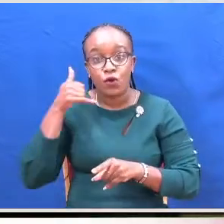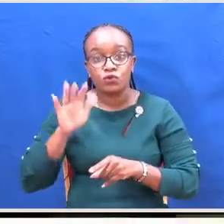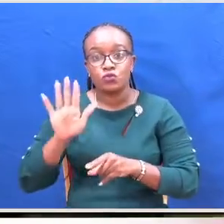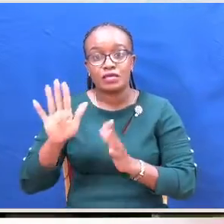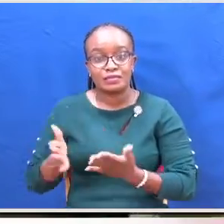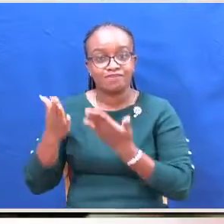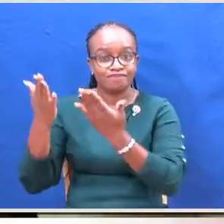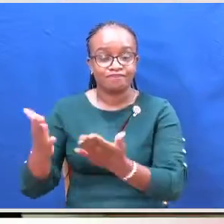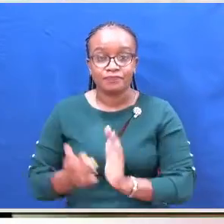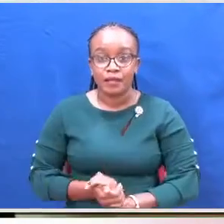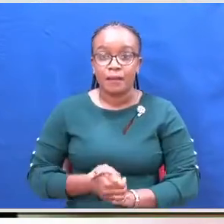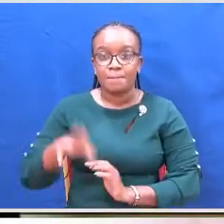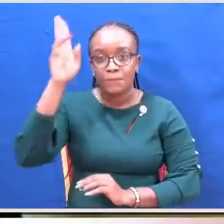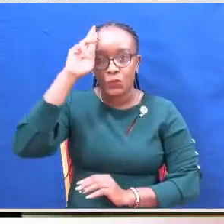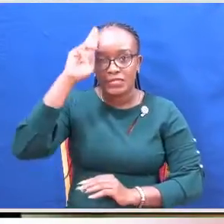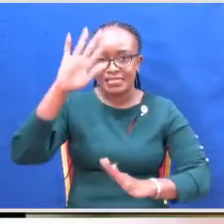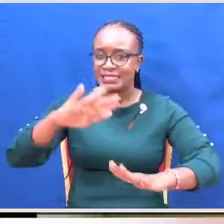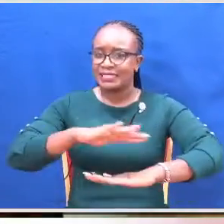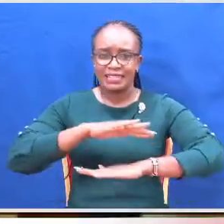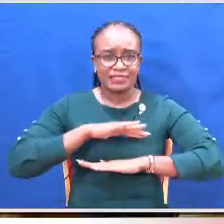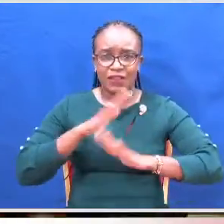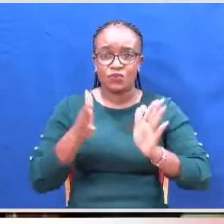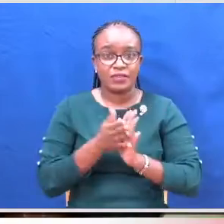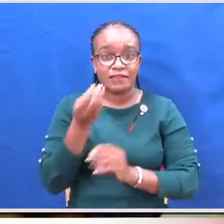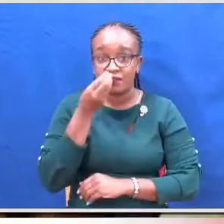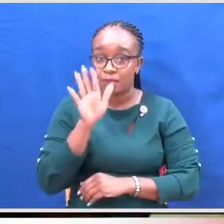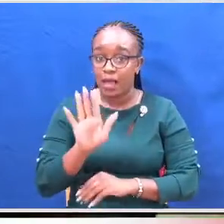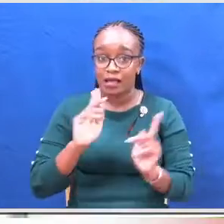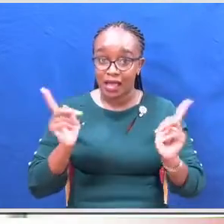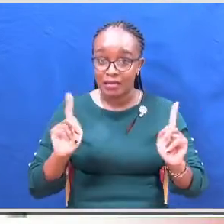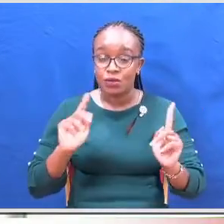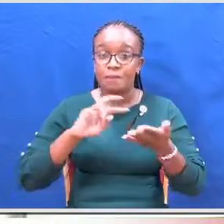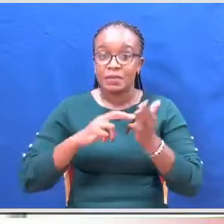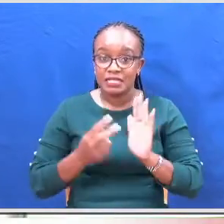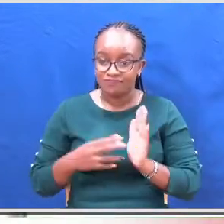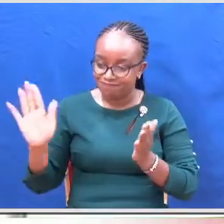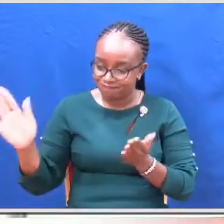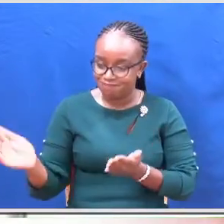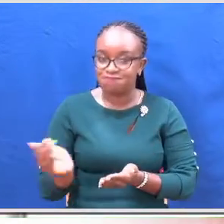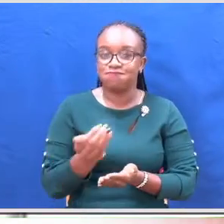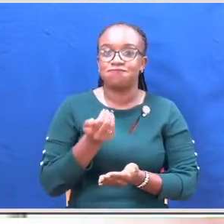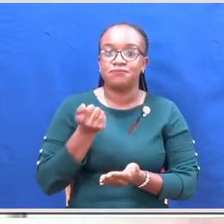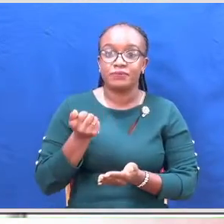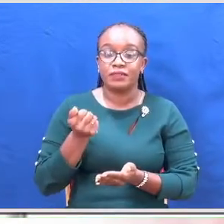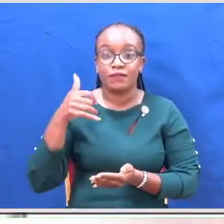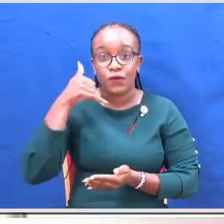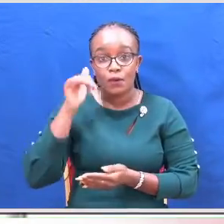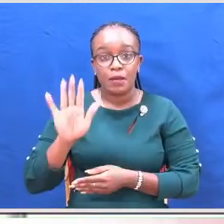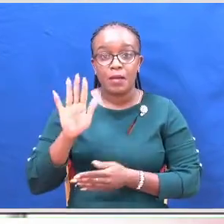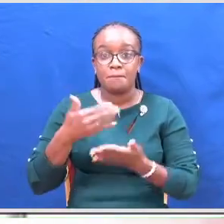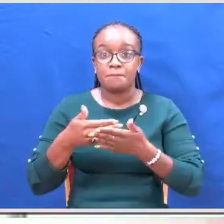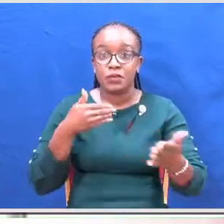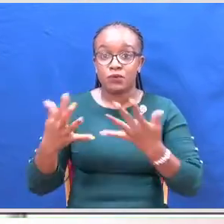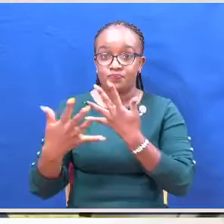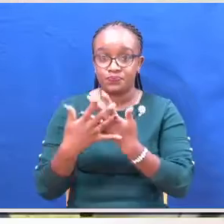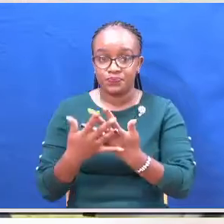Police officers were not satisfied with her responses, and so they confiscated her mobile phone before arresting her. The principal has told